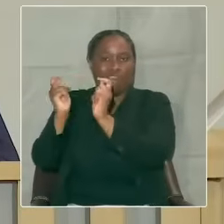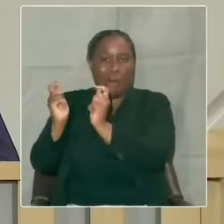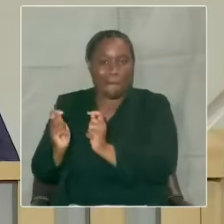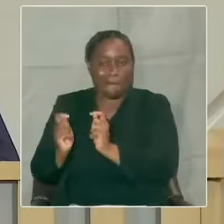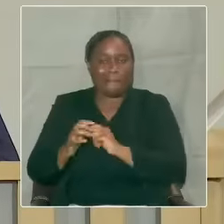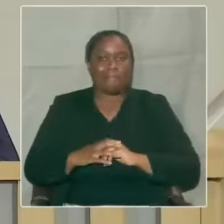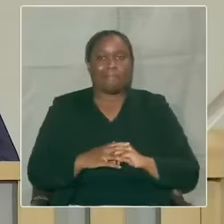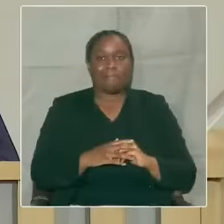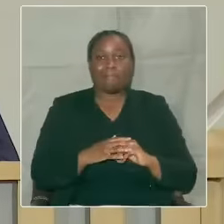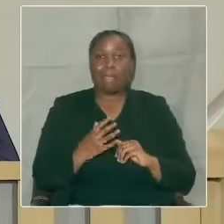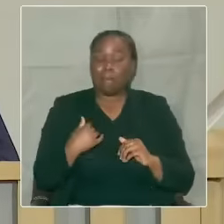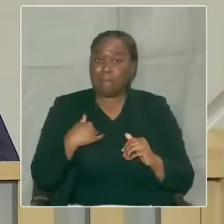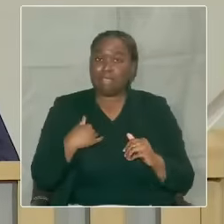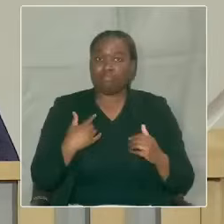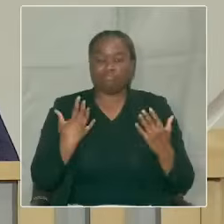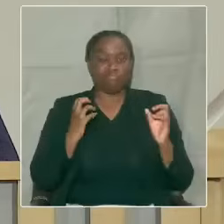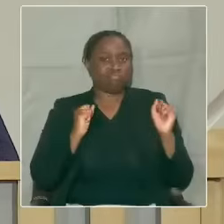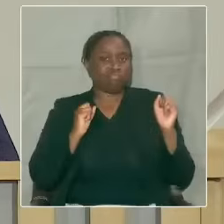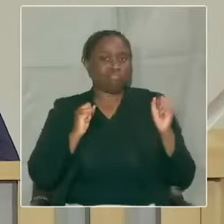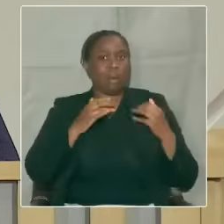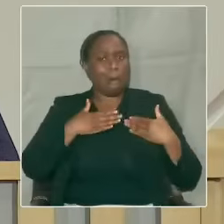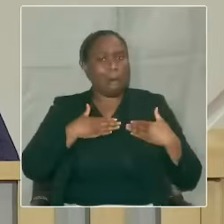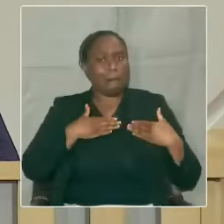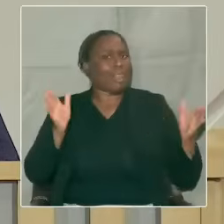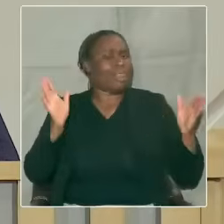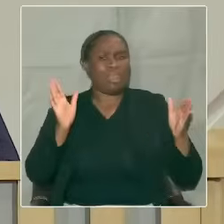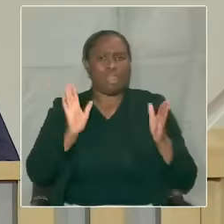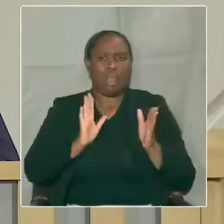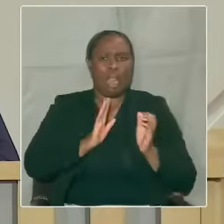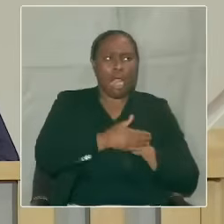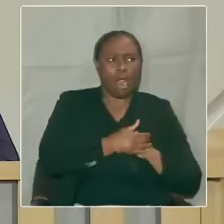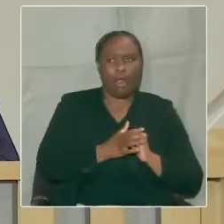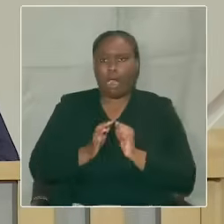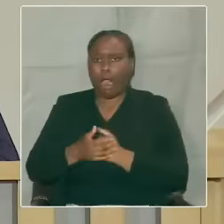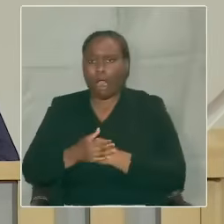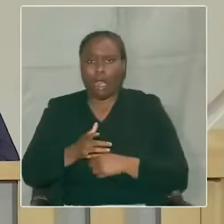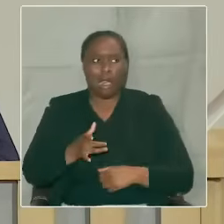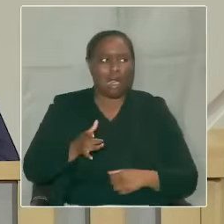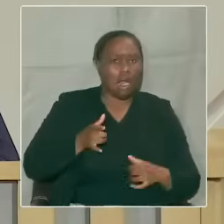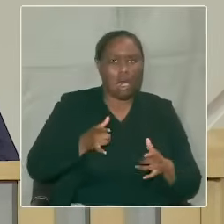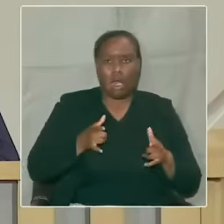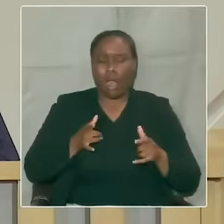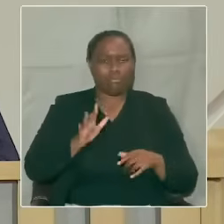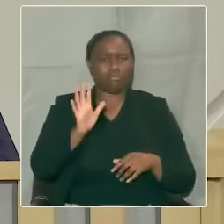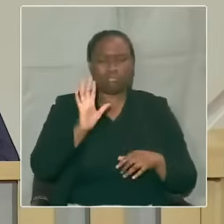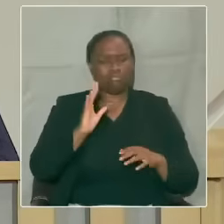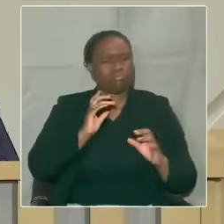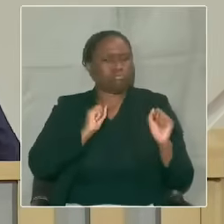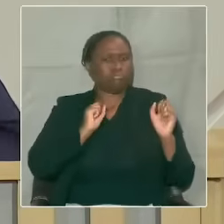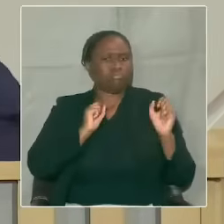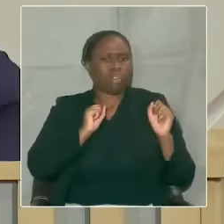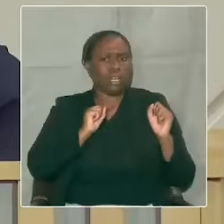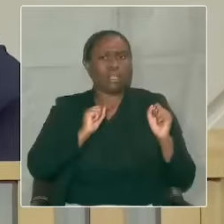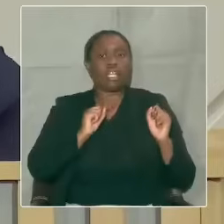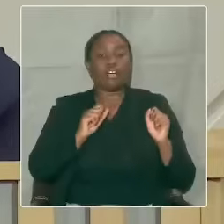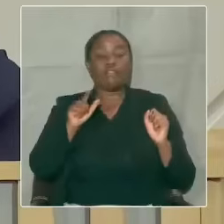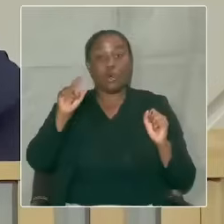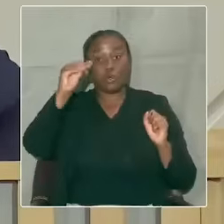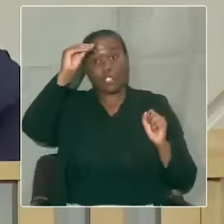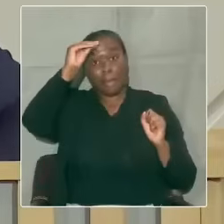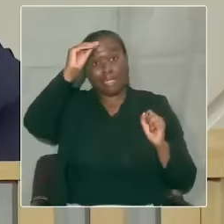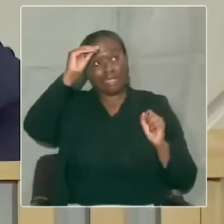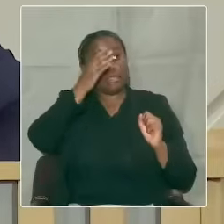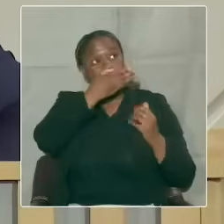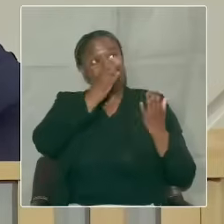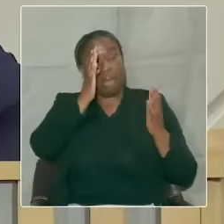openly and constructively, I demonstrate willingness to subject SAPS to rigorous scrutiny and to embrace recommendations